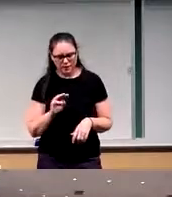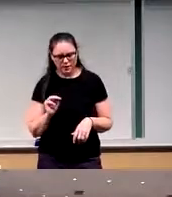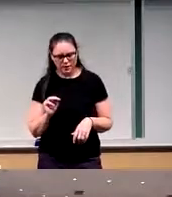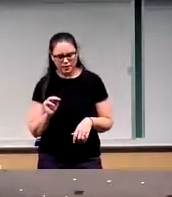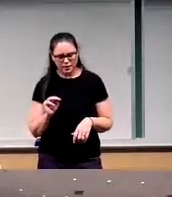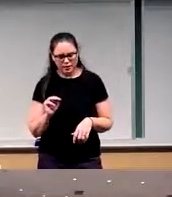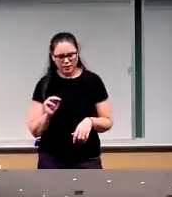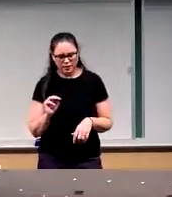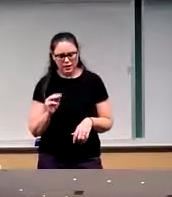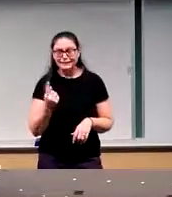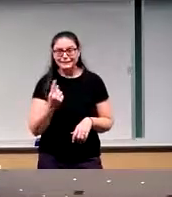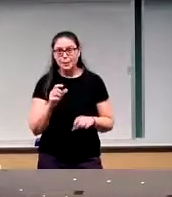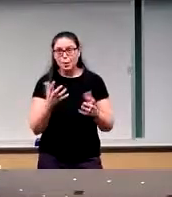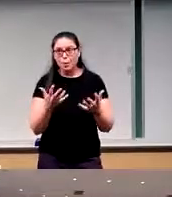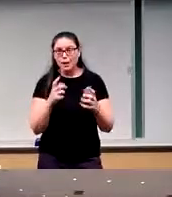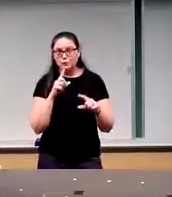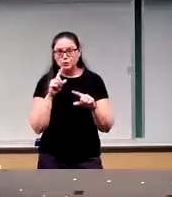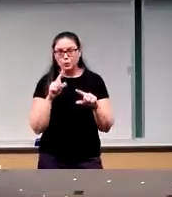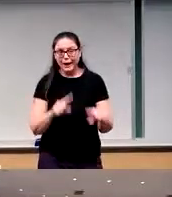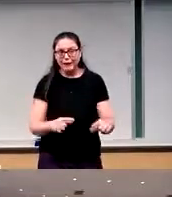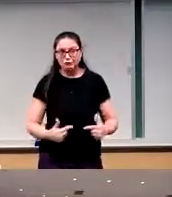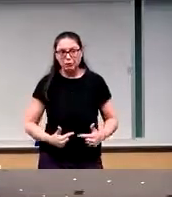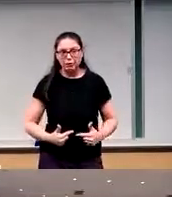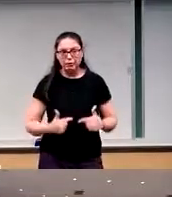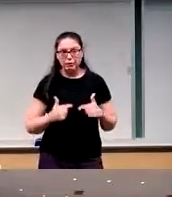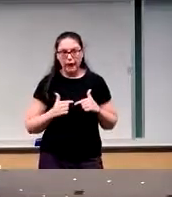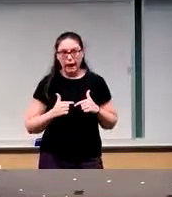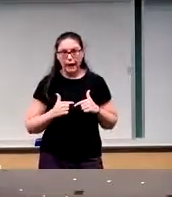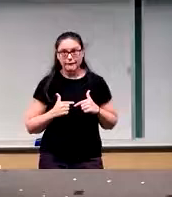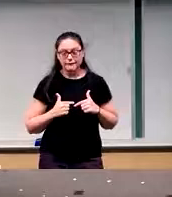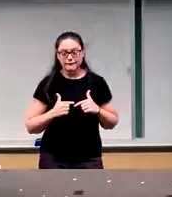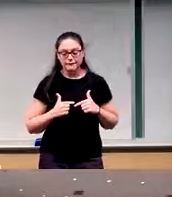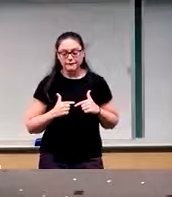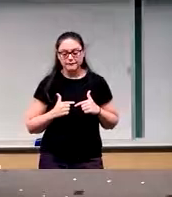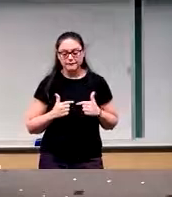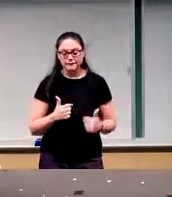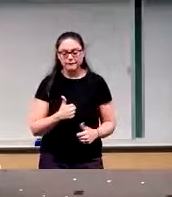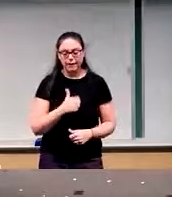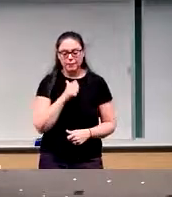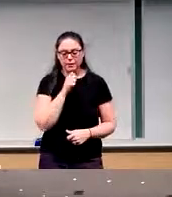someone wants to answer this question live. Not sure if I can